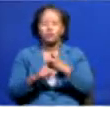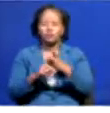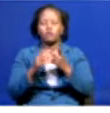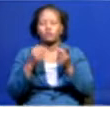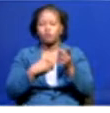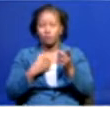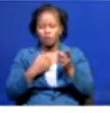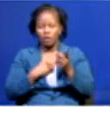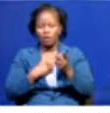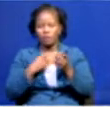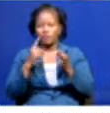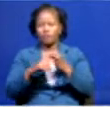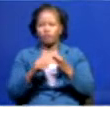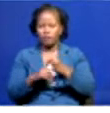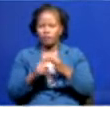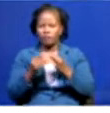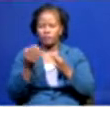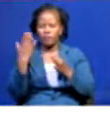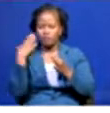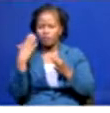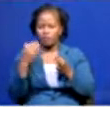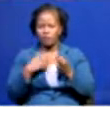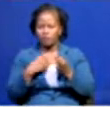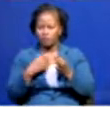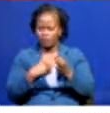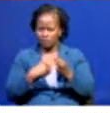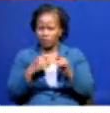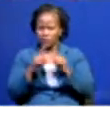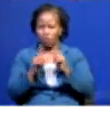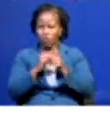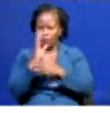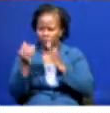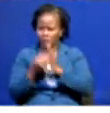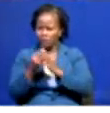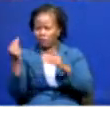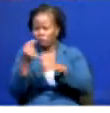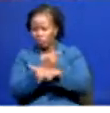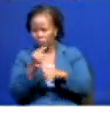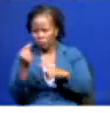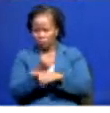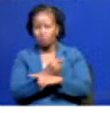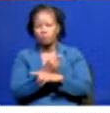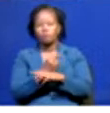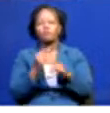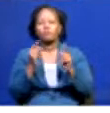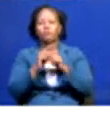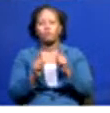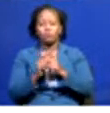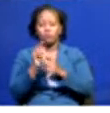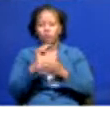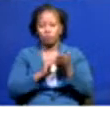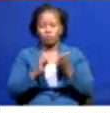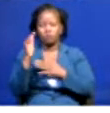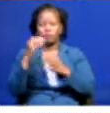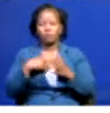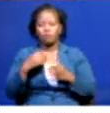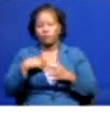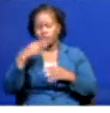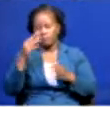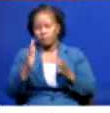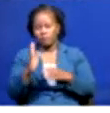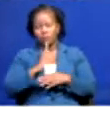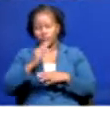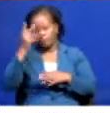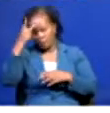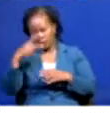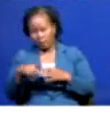magnificent tradition of providing world-class training and research on national security policy,